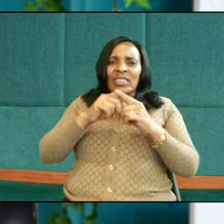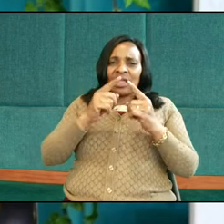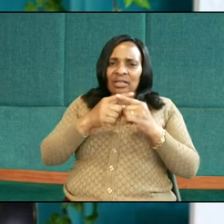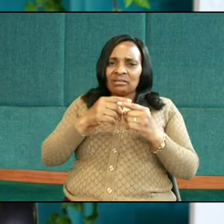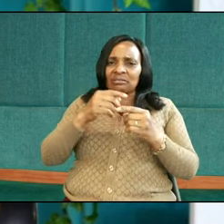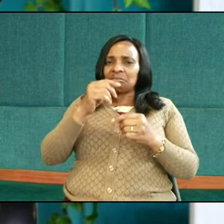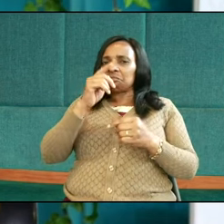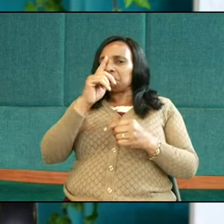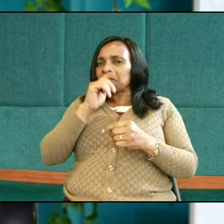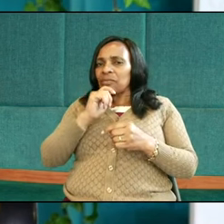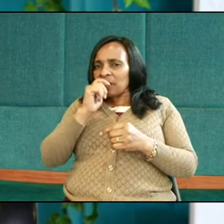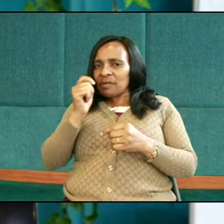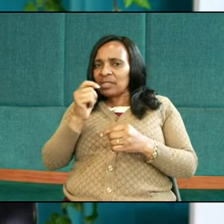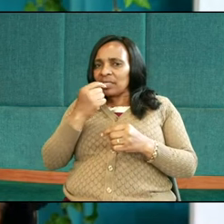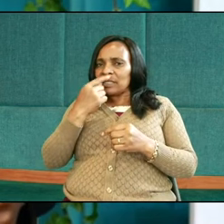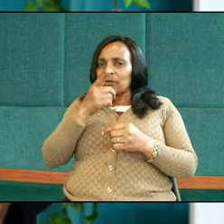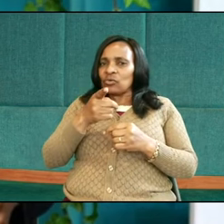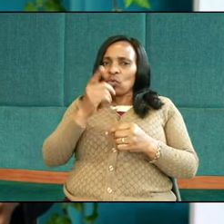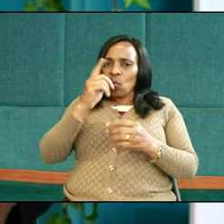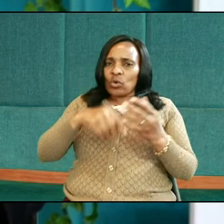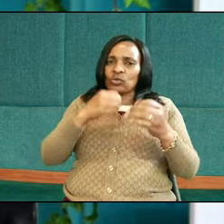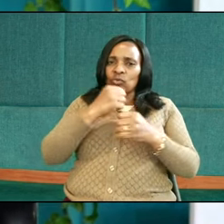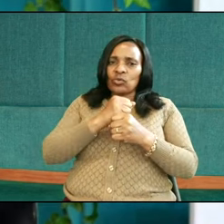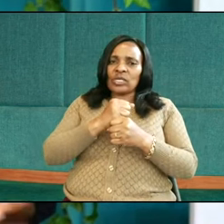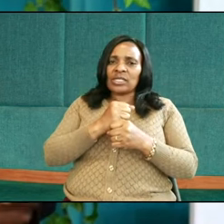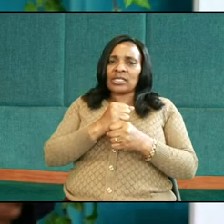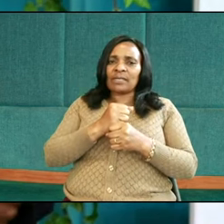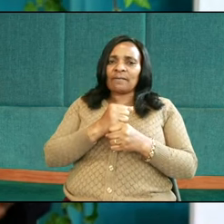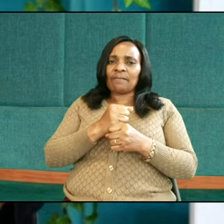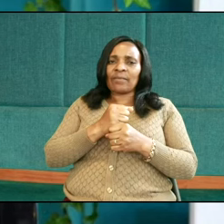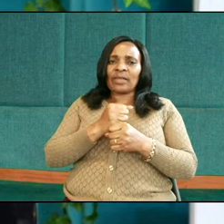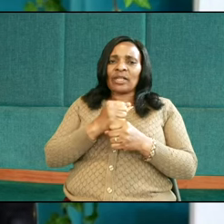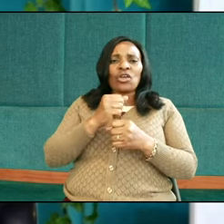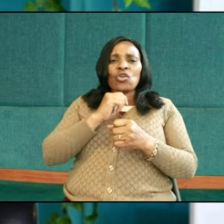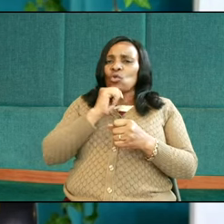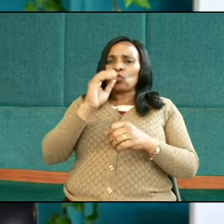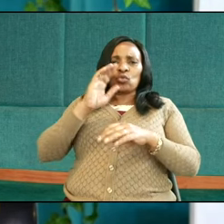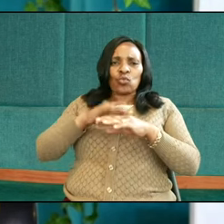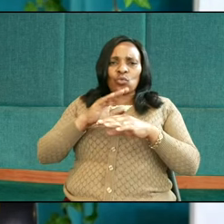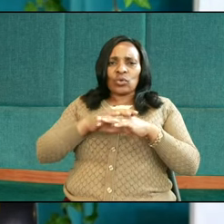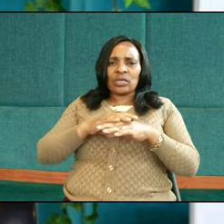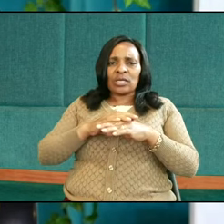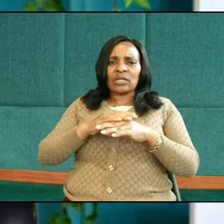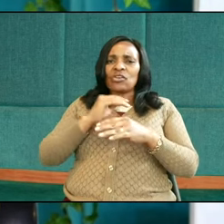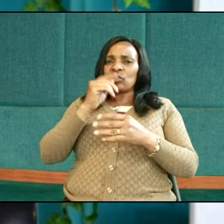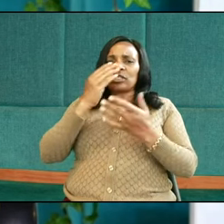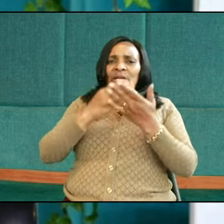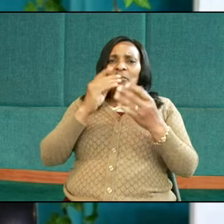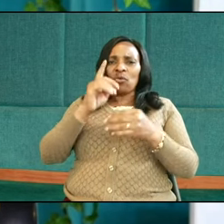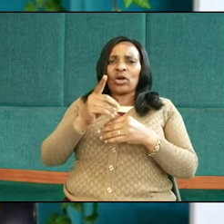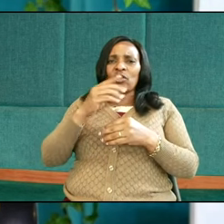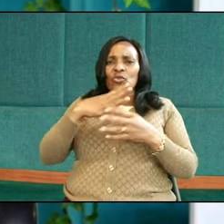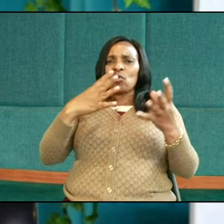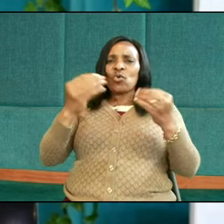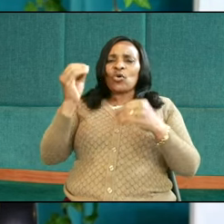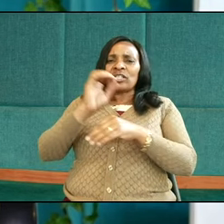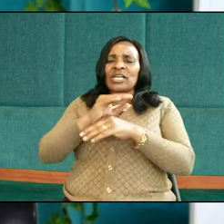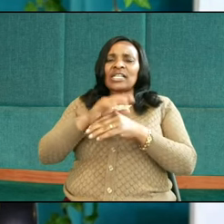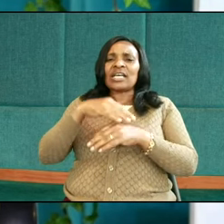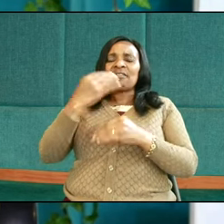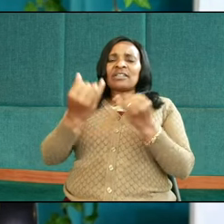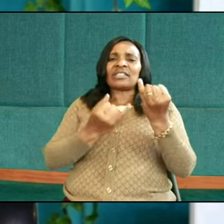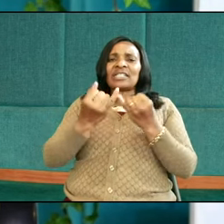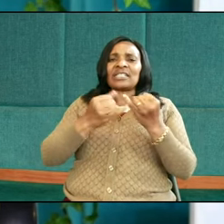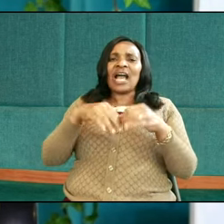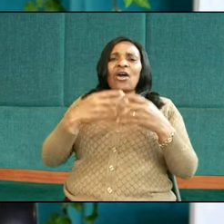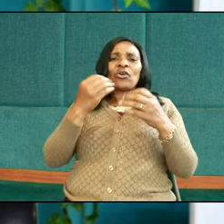aside and tell you, hey, what you're doing it might be disrespectful. Not someone who'll be like, don't you go to church every Saturday? How